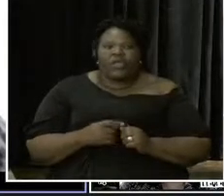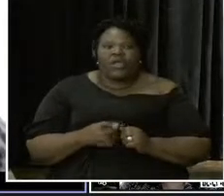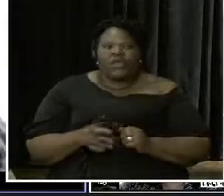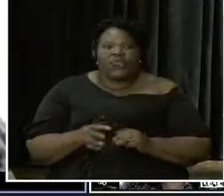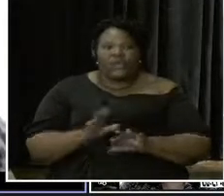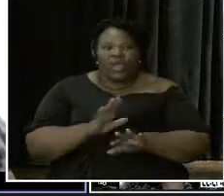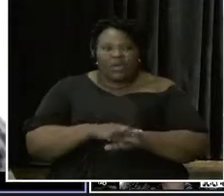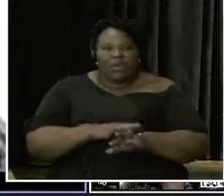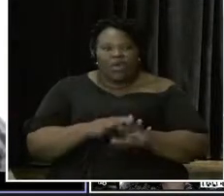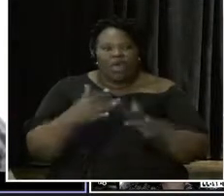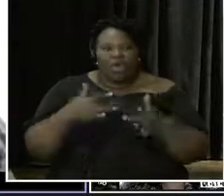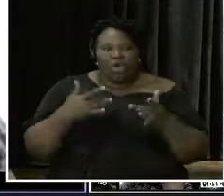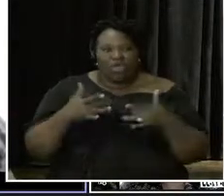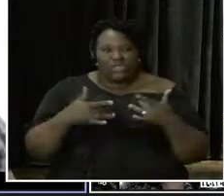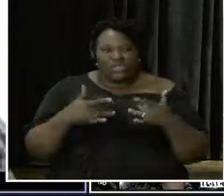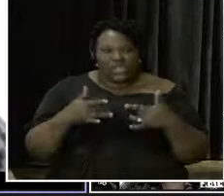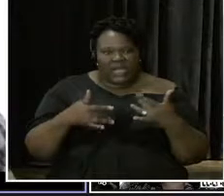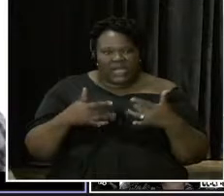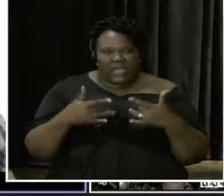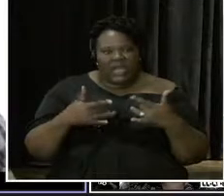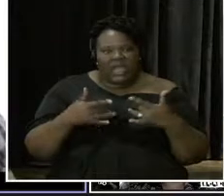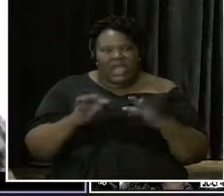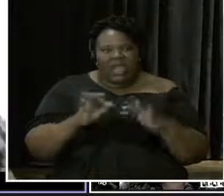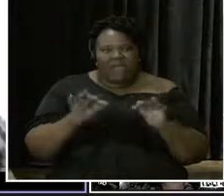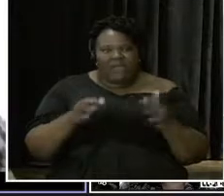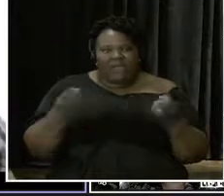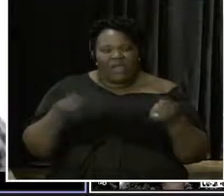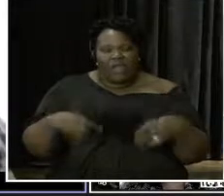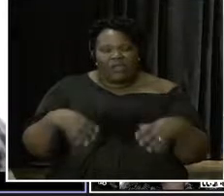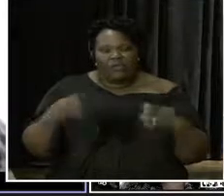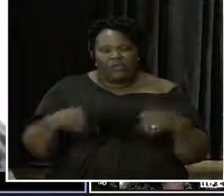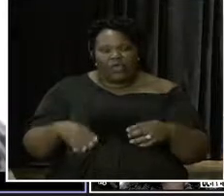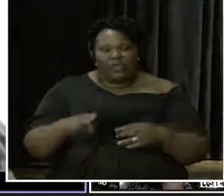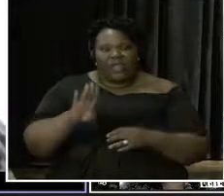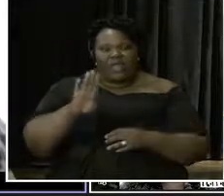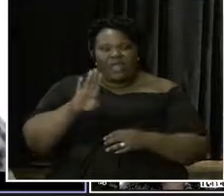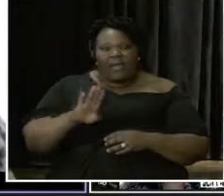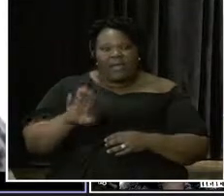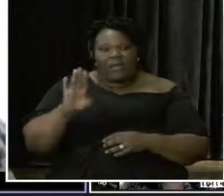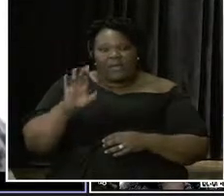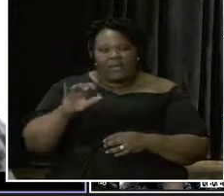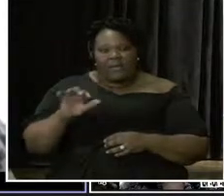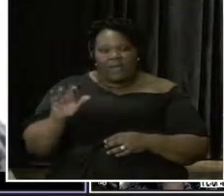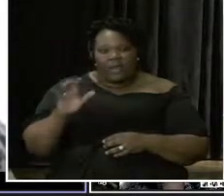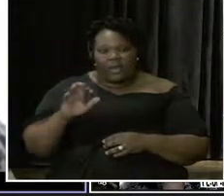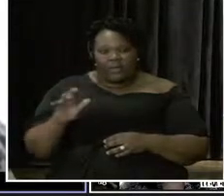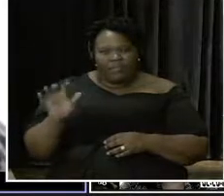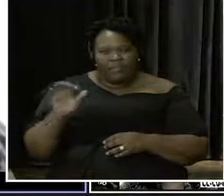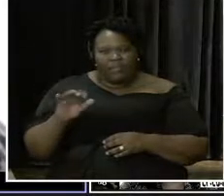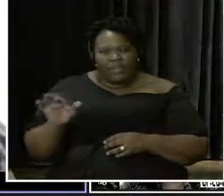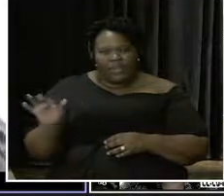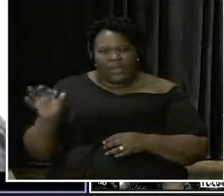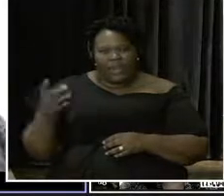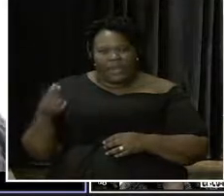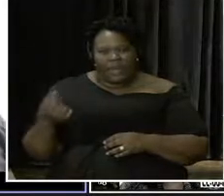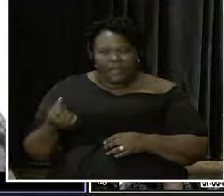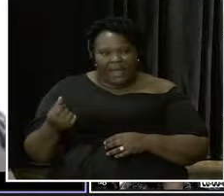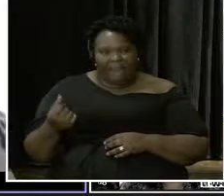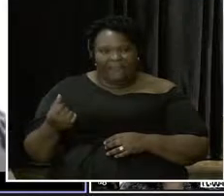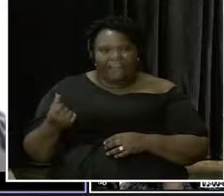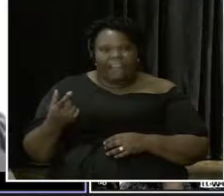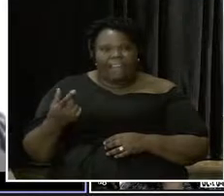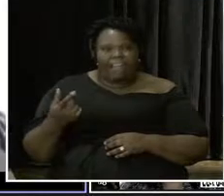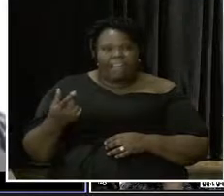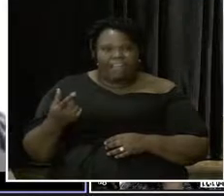of a concern as the city has lost billions of rands of income. The post-retirement medical aid is